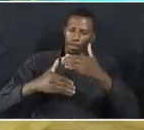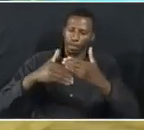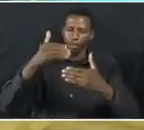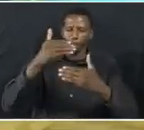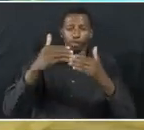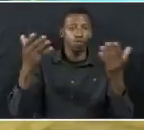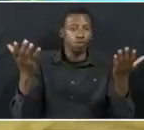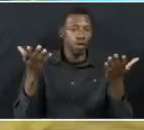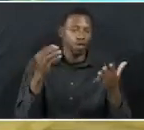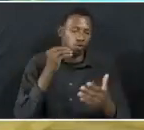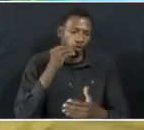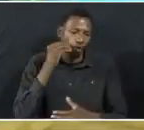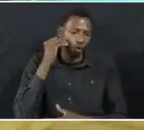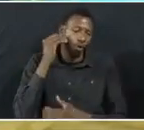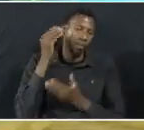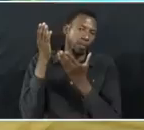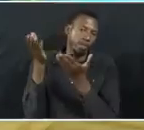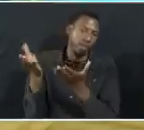the home.